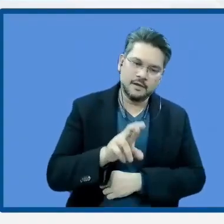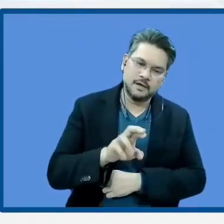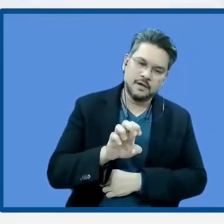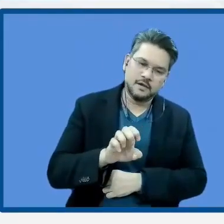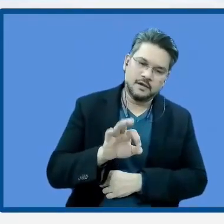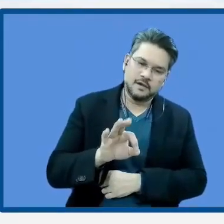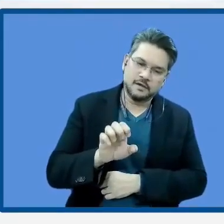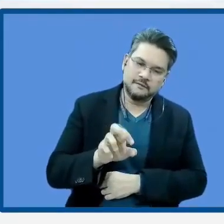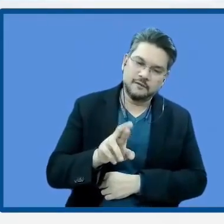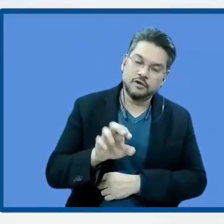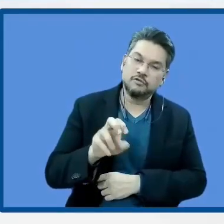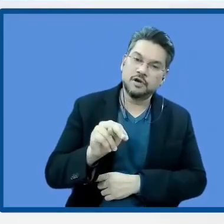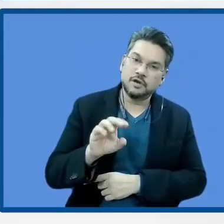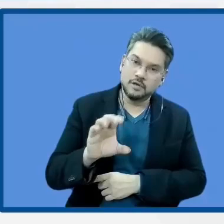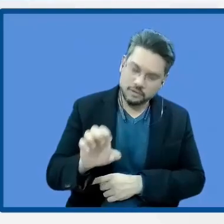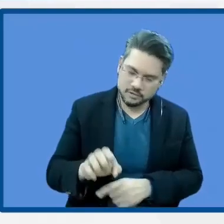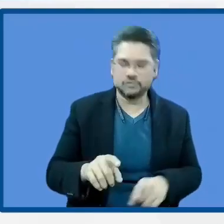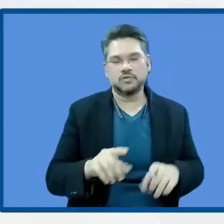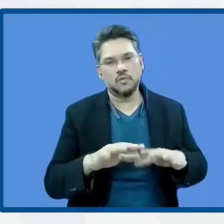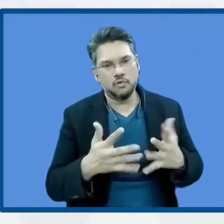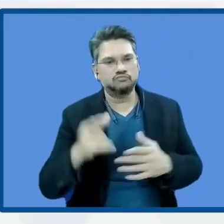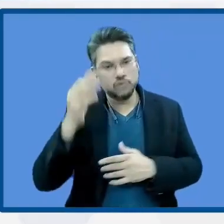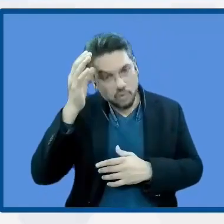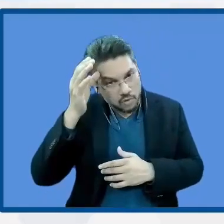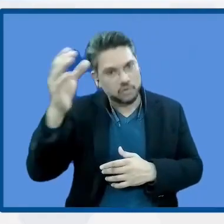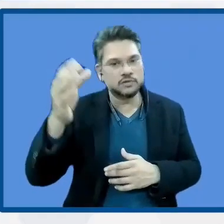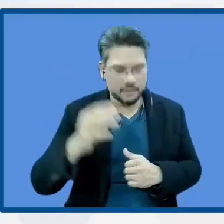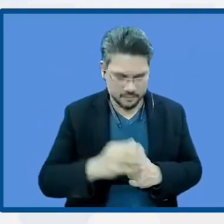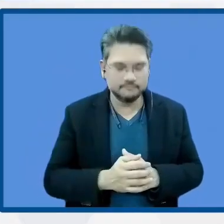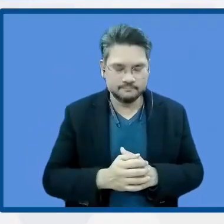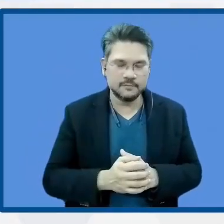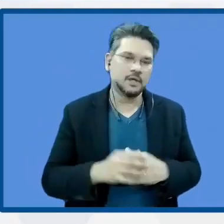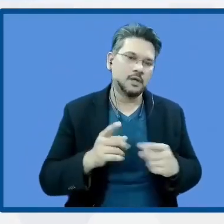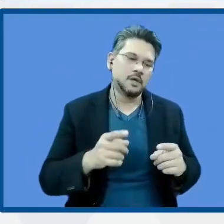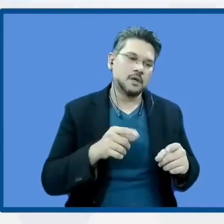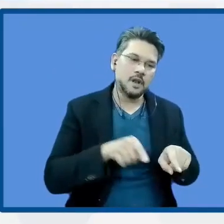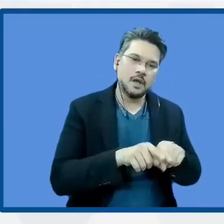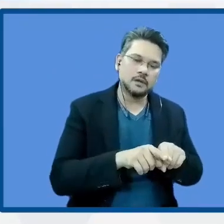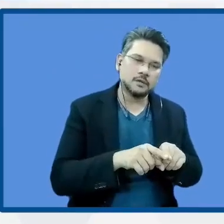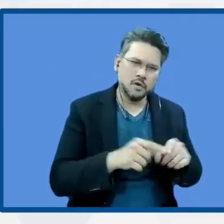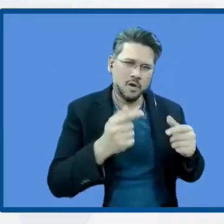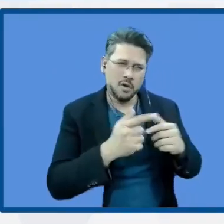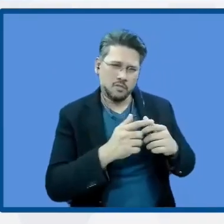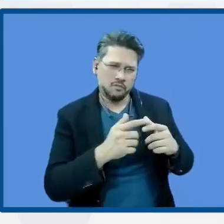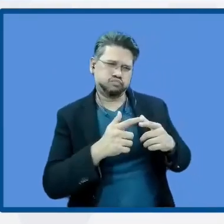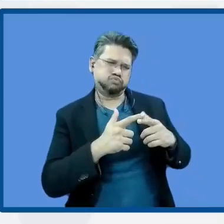the concept between this division between extensive risk,